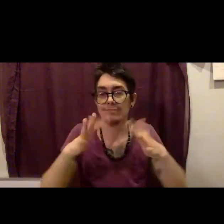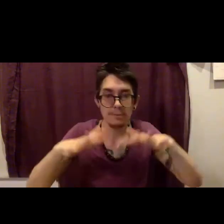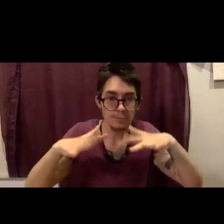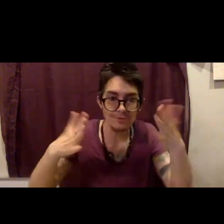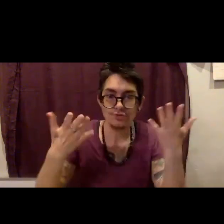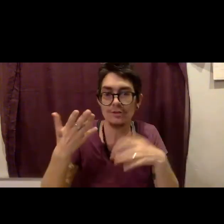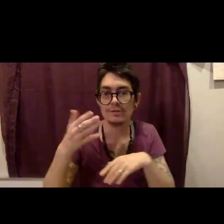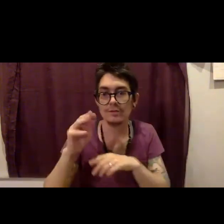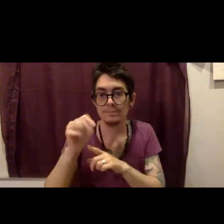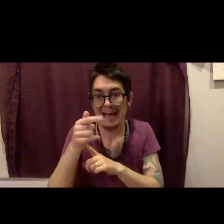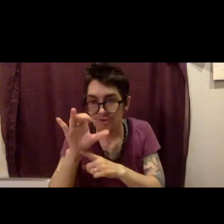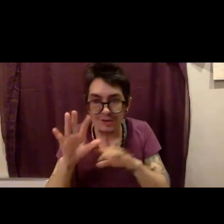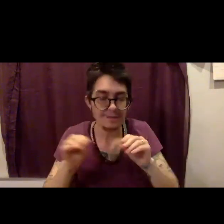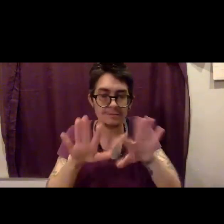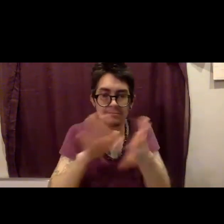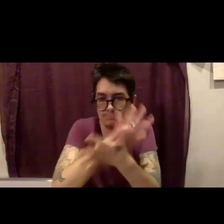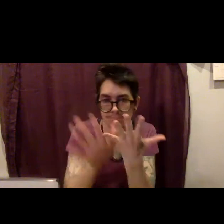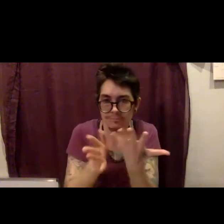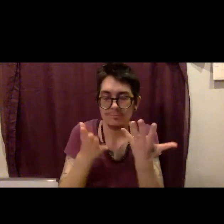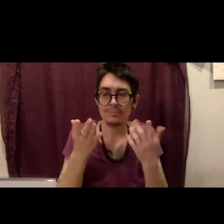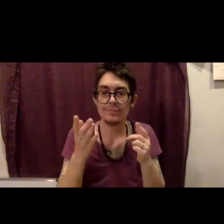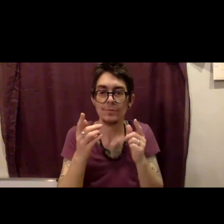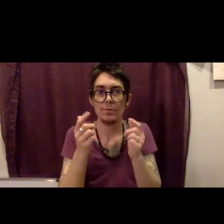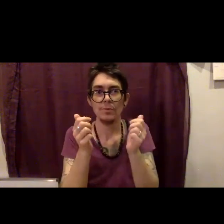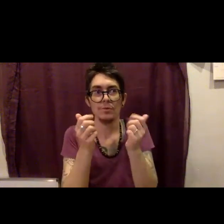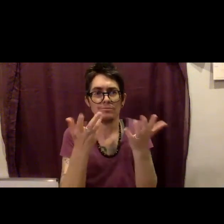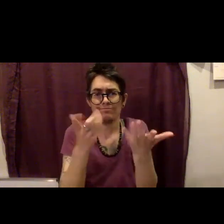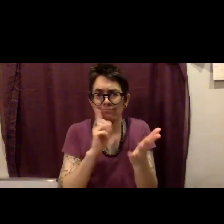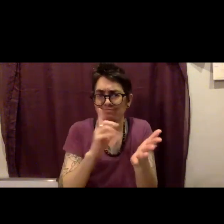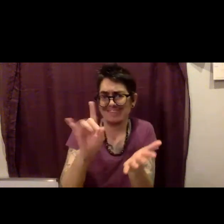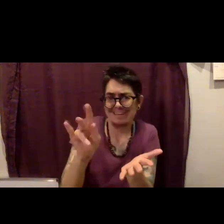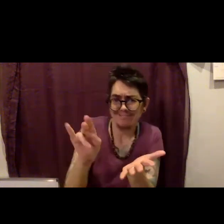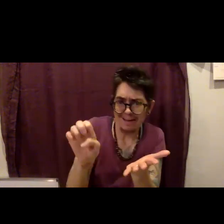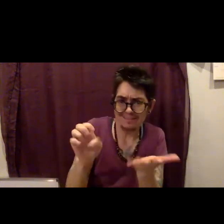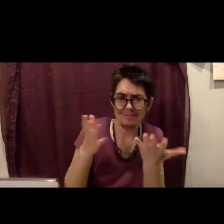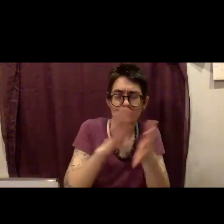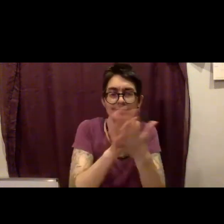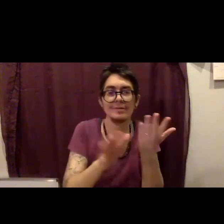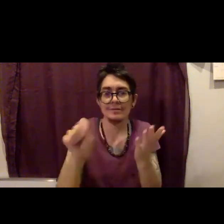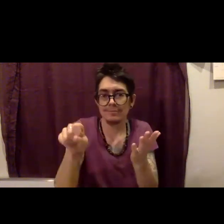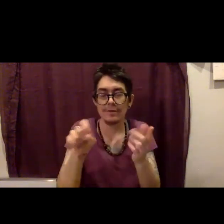and energy as well, vibration, magic, all of that.